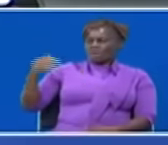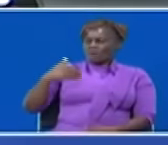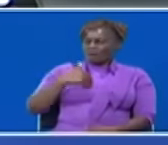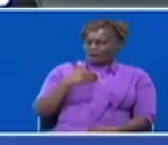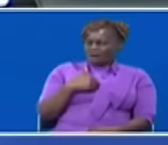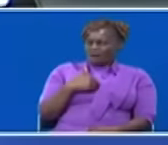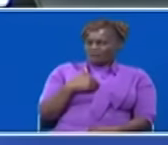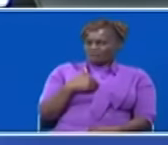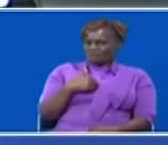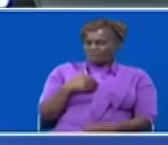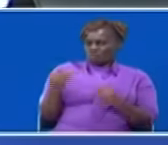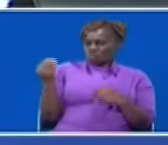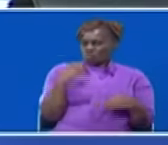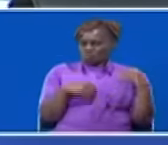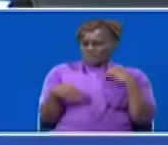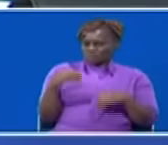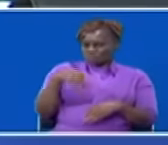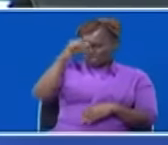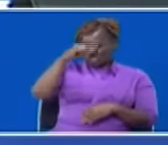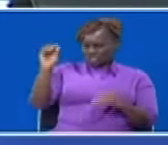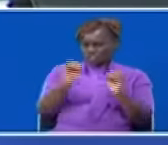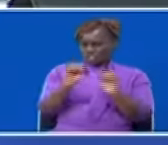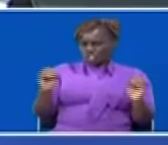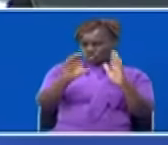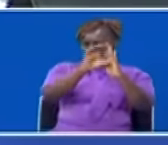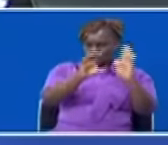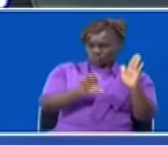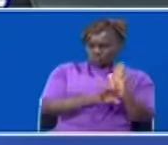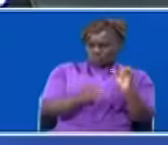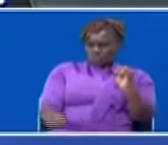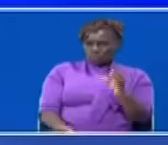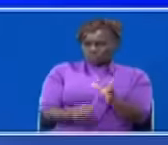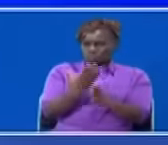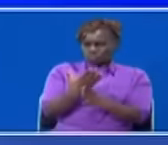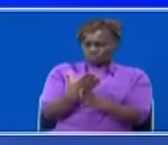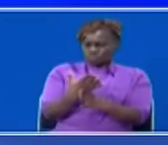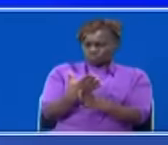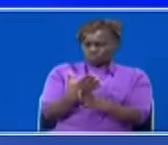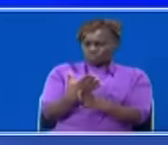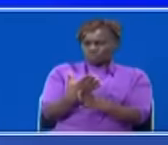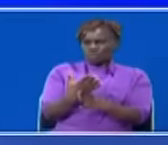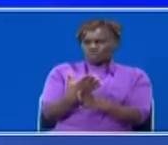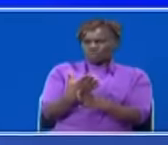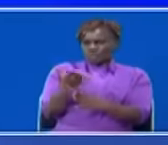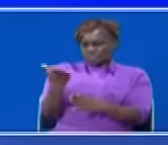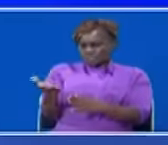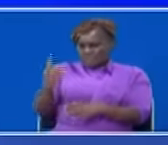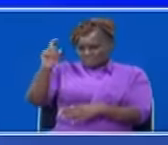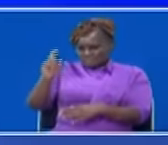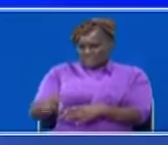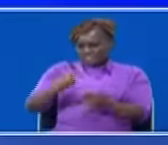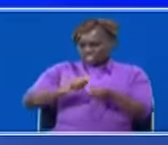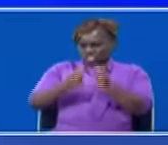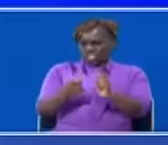Anarchy, impunity, disrespect for the constitution and established order of doing things. Mm-hmm. It's one of those things that we must reform